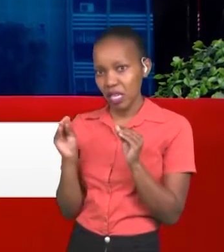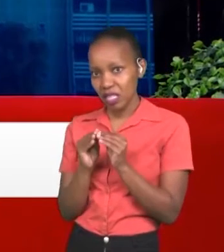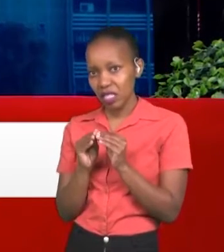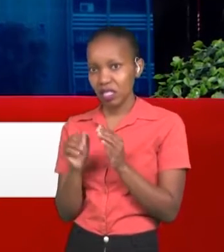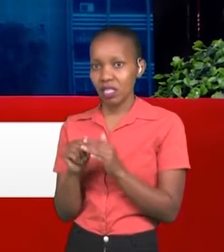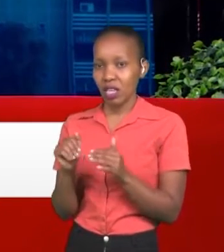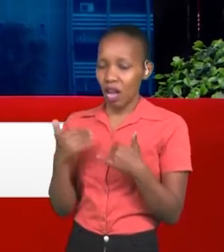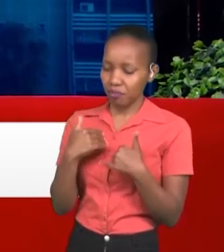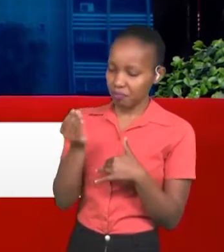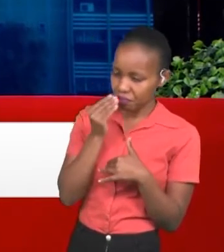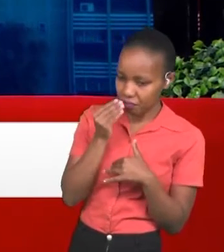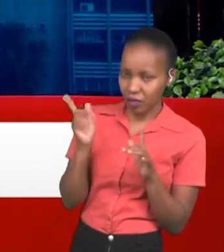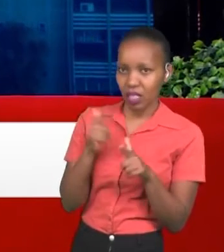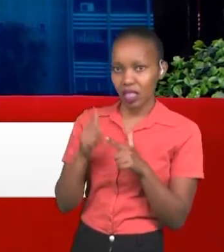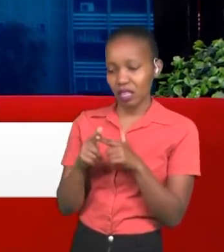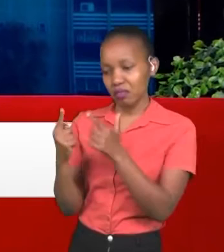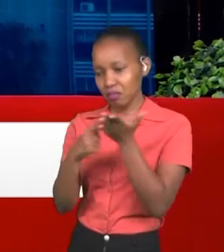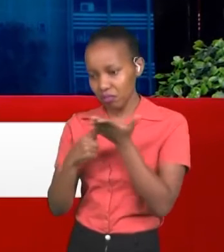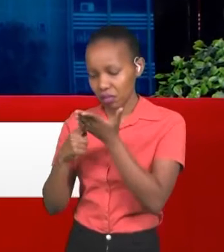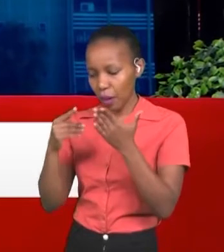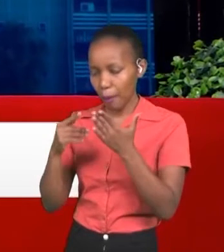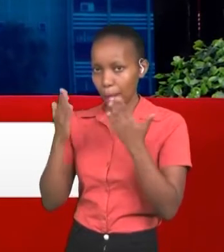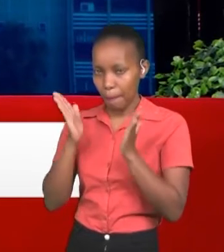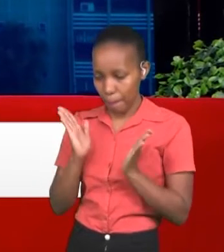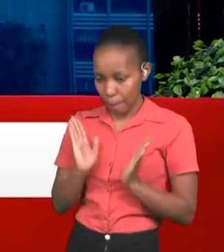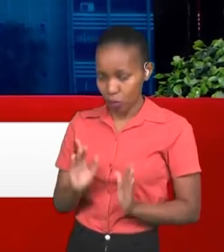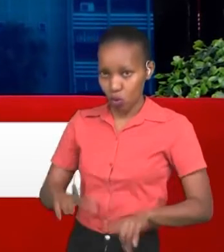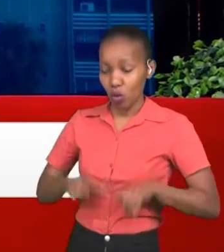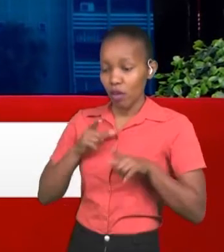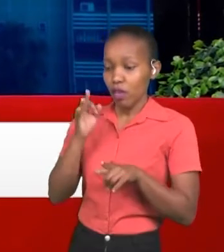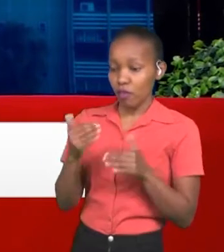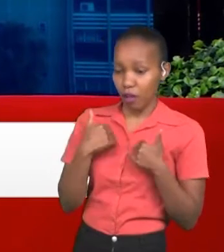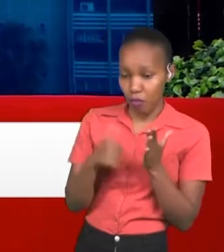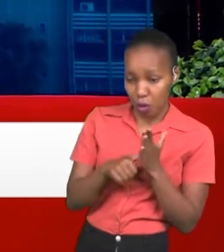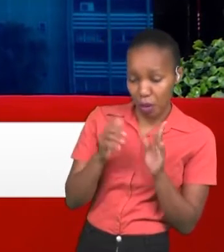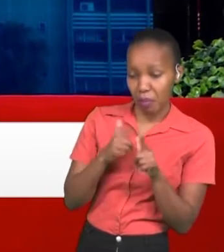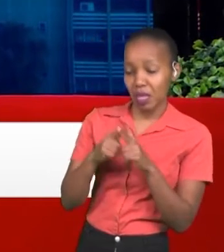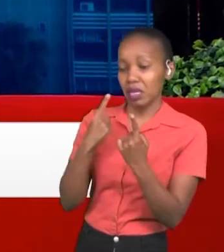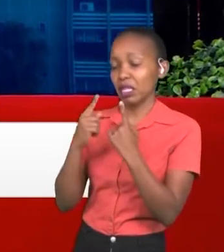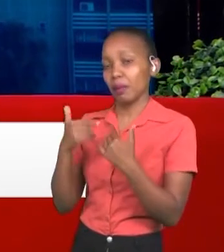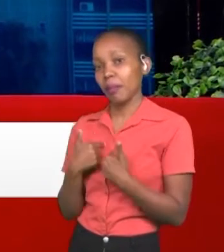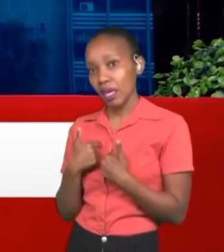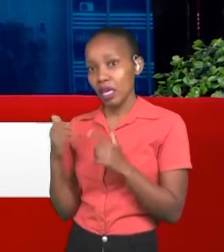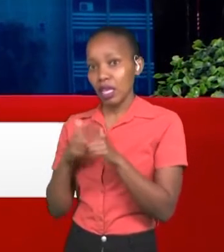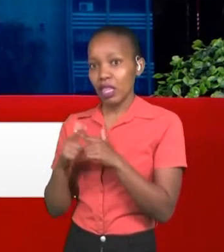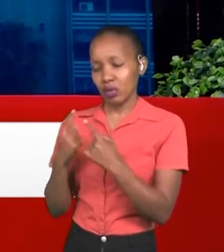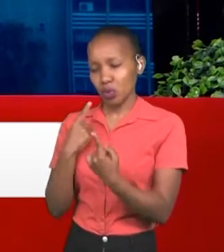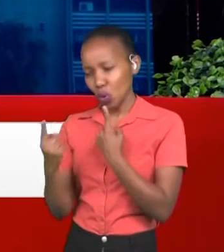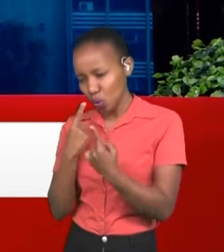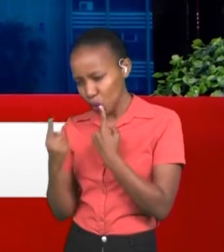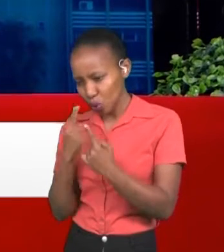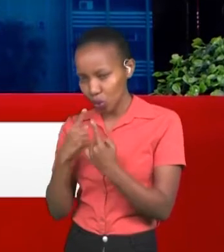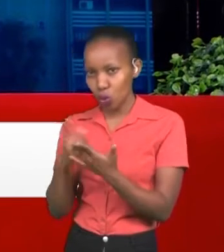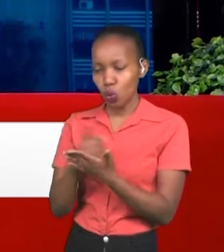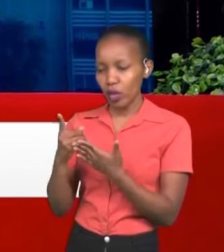small meal as we discuss about our personal lives and get to know each other. If you have a problem, you tell me. We talk the whole week. You know,